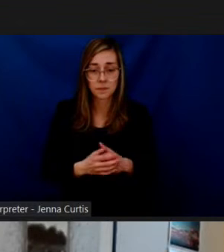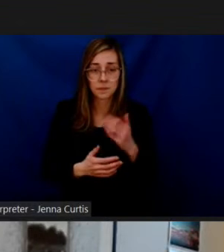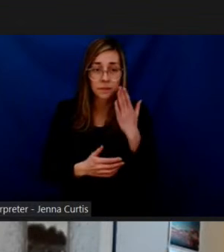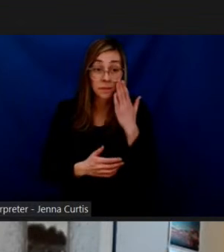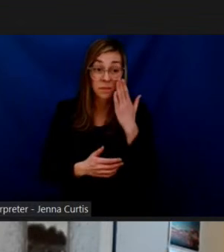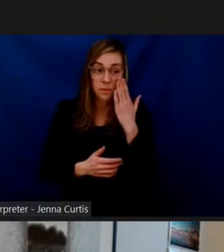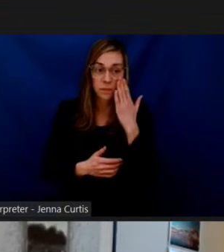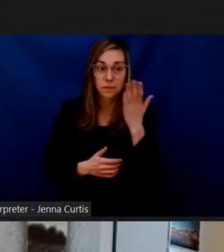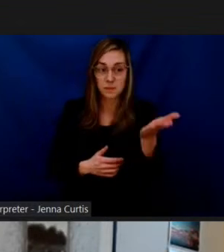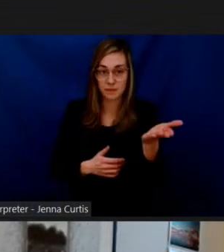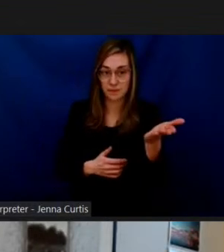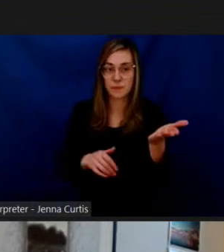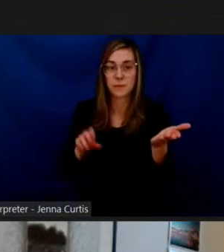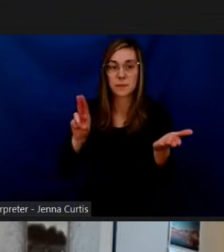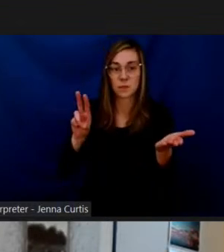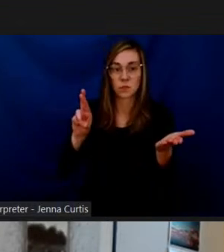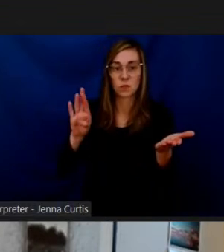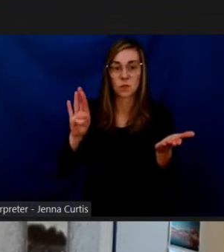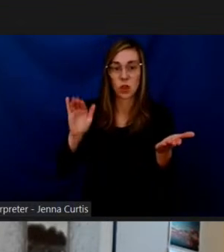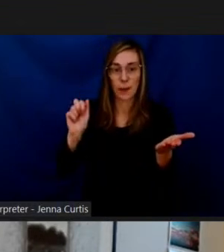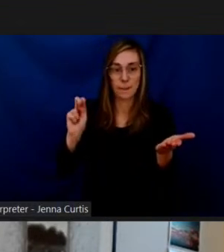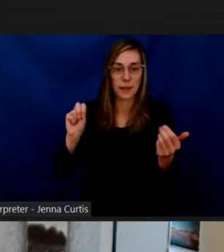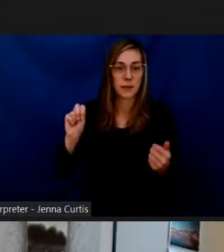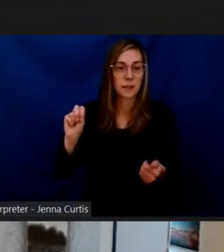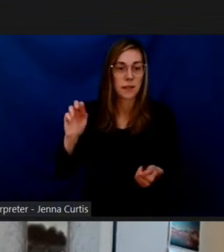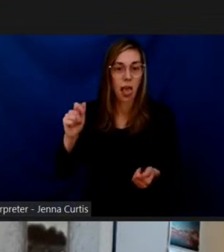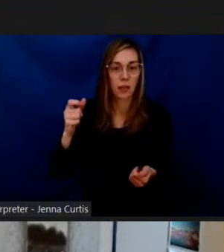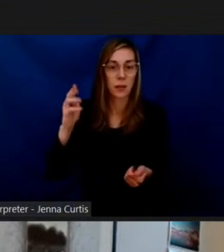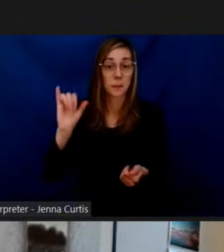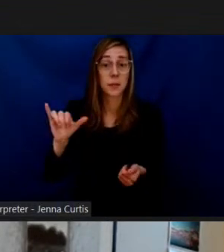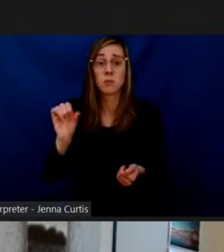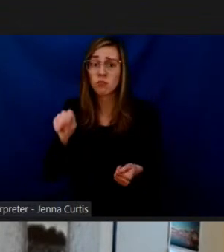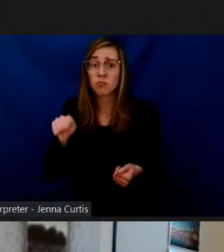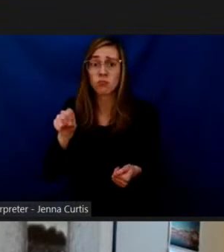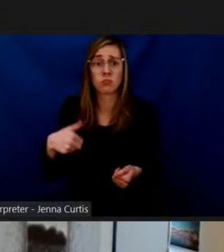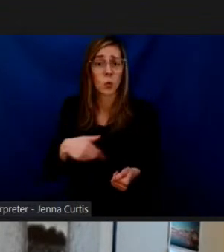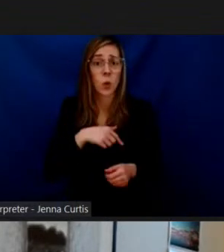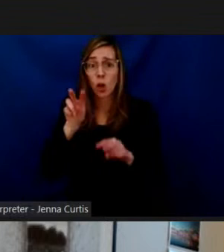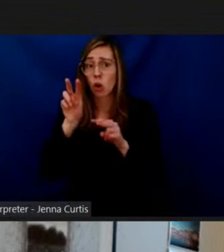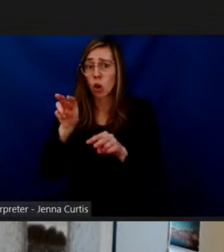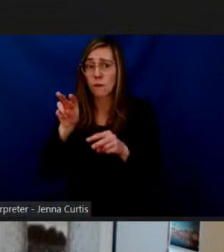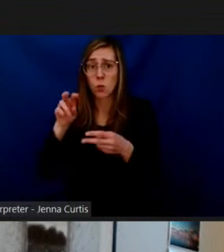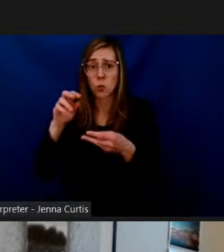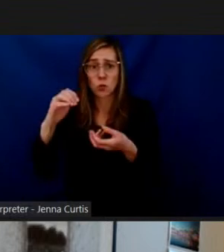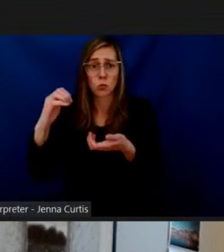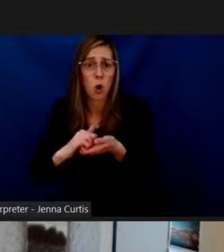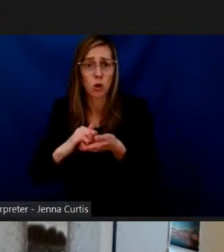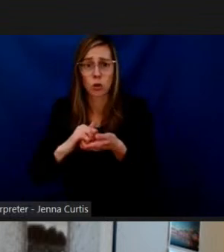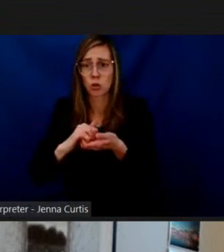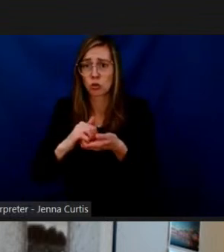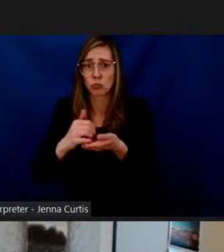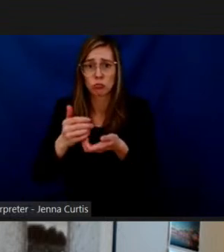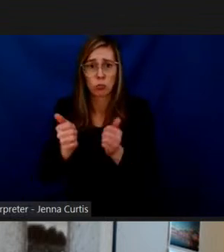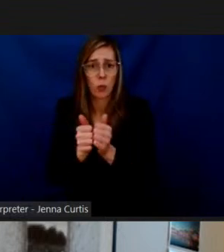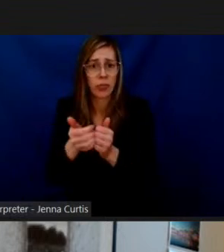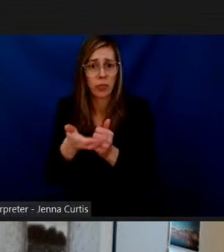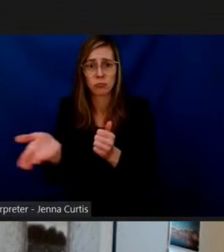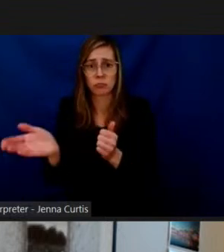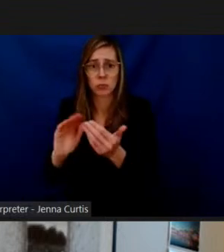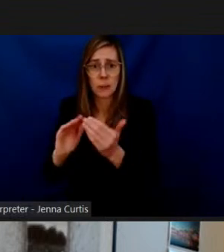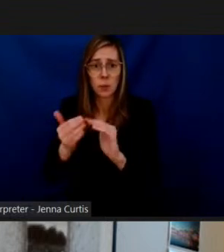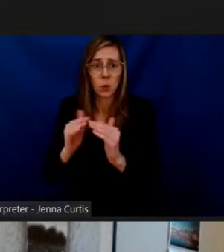Yeah, so we're always looking forward to partnering with the community. I would add kind of this caveat.